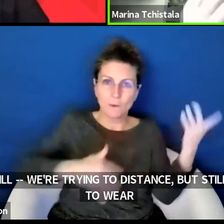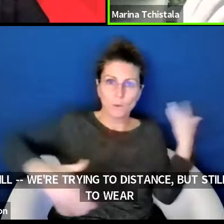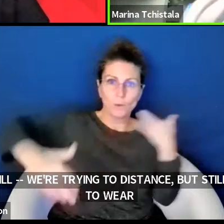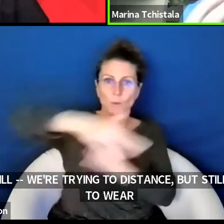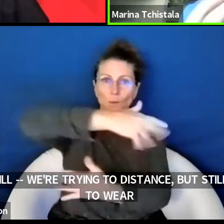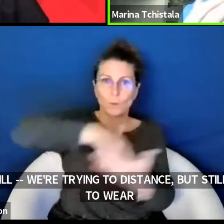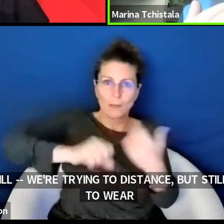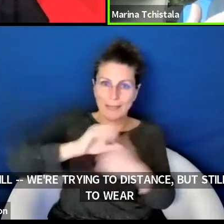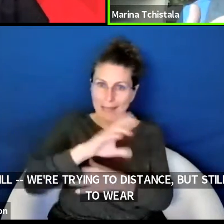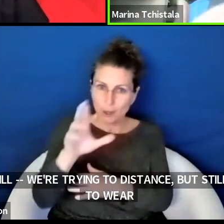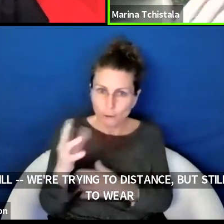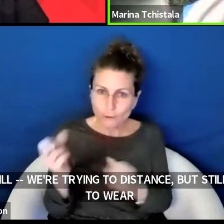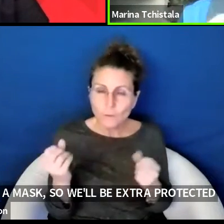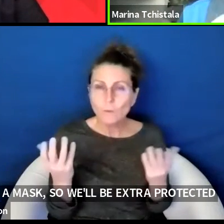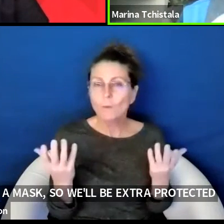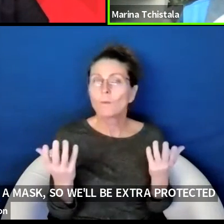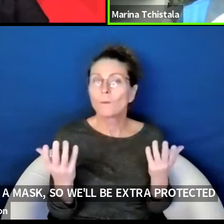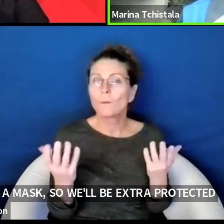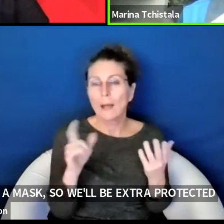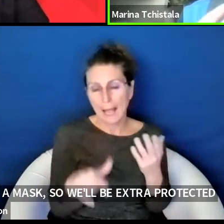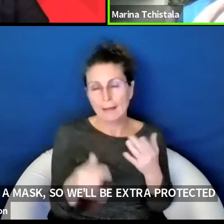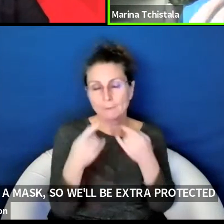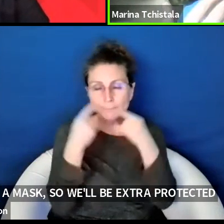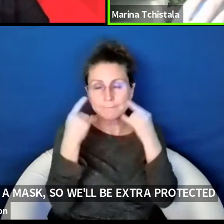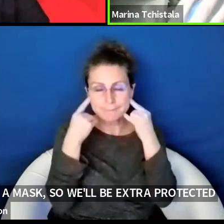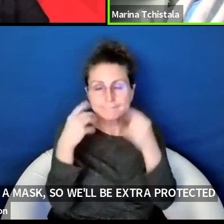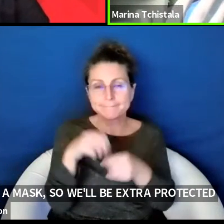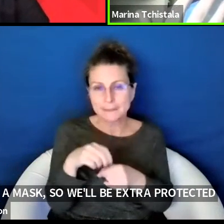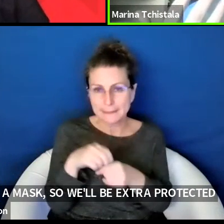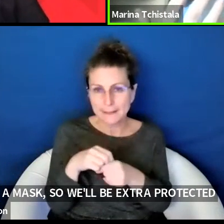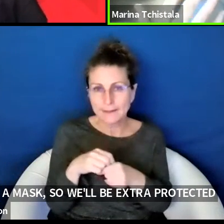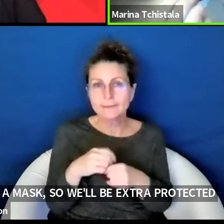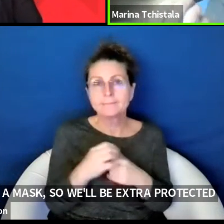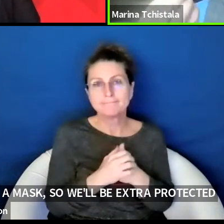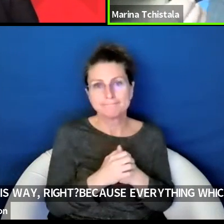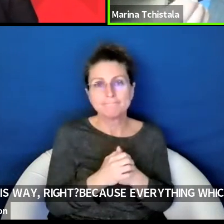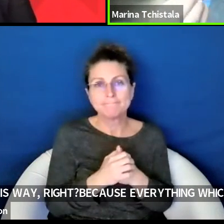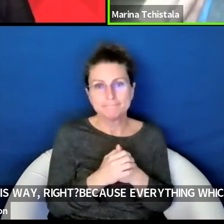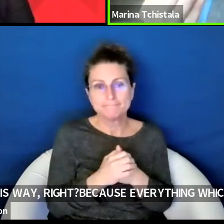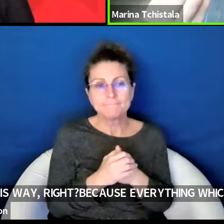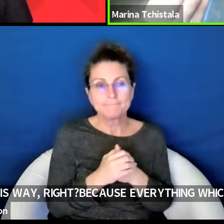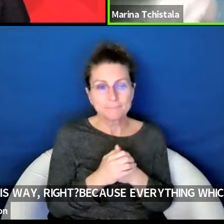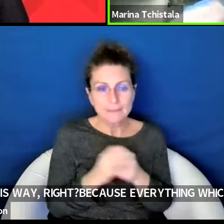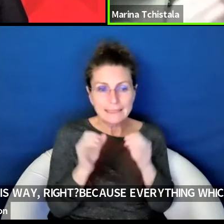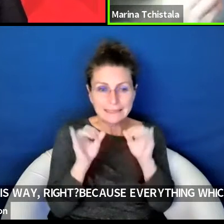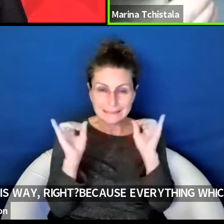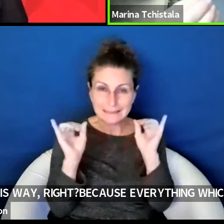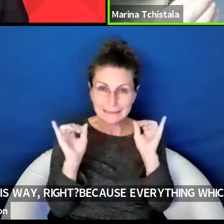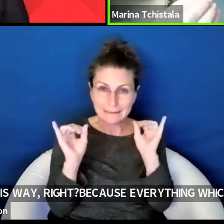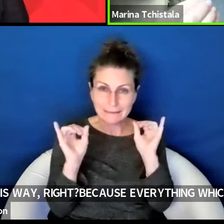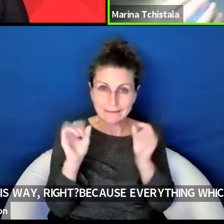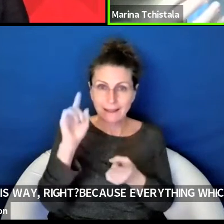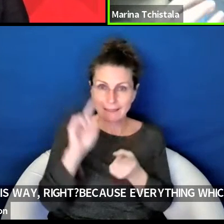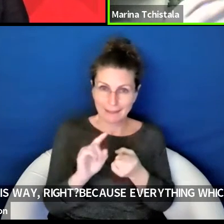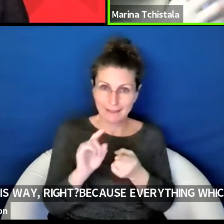everything which is inside, just again to remember, everything is inside is still less ventilation, less